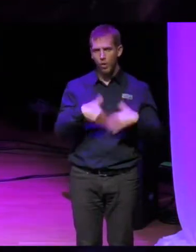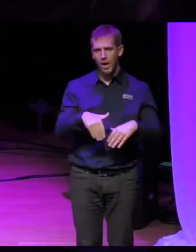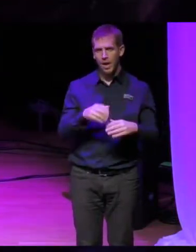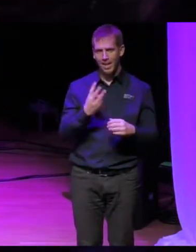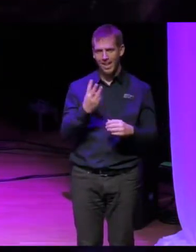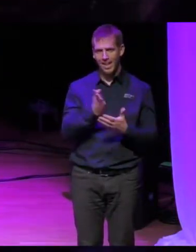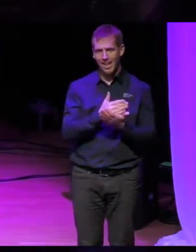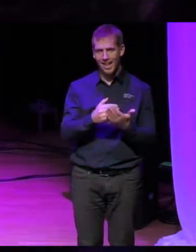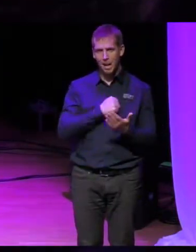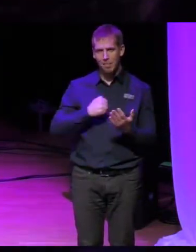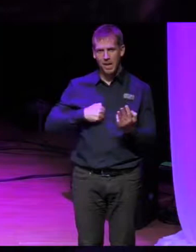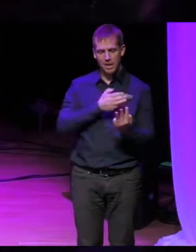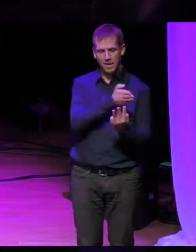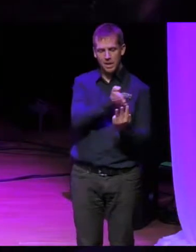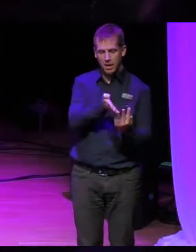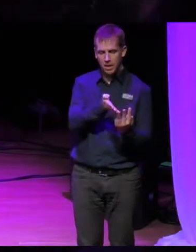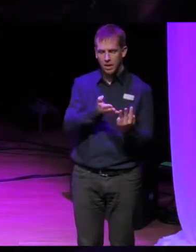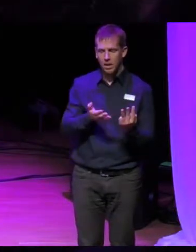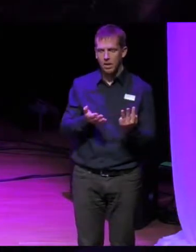works. So,